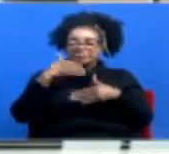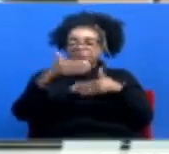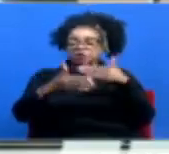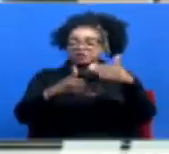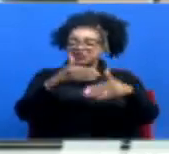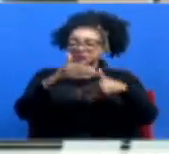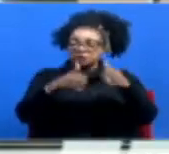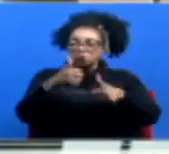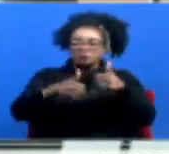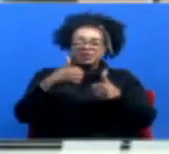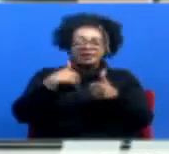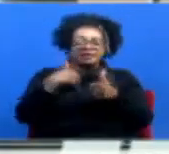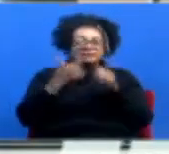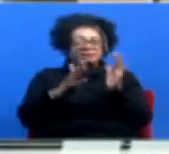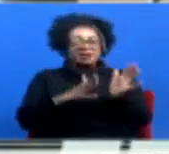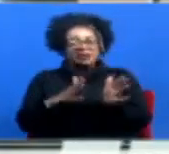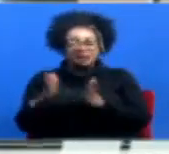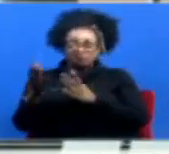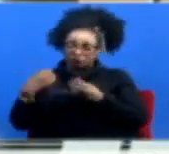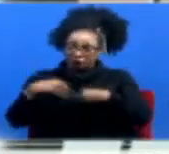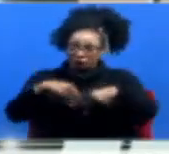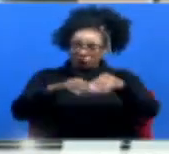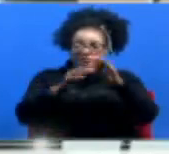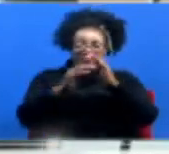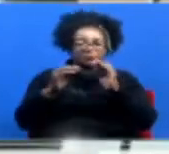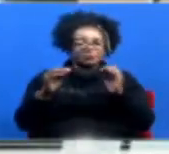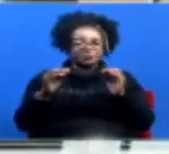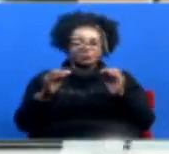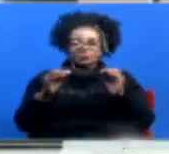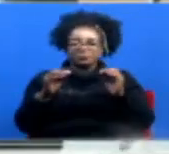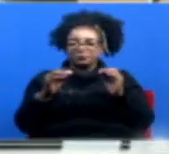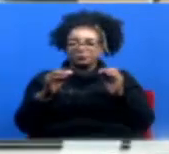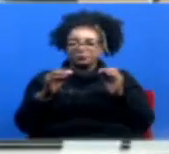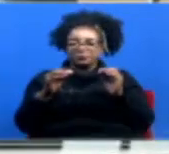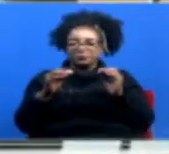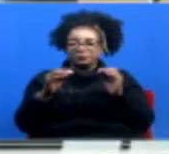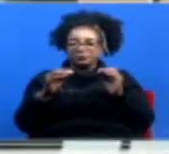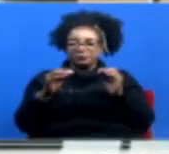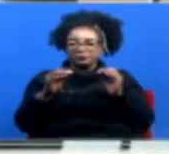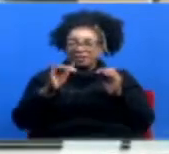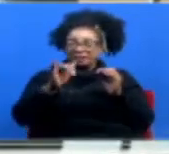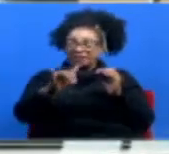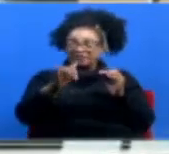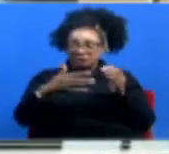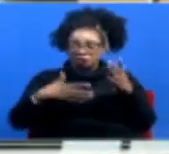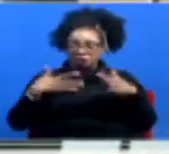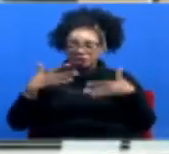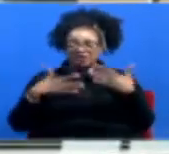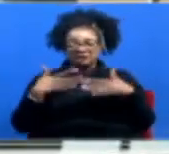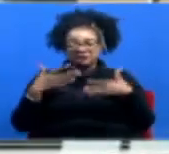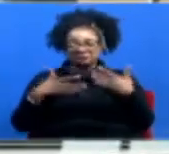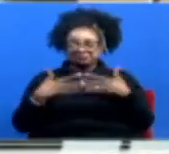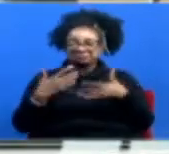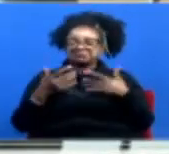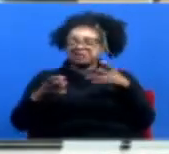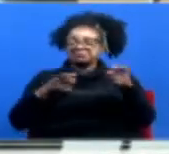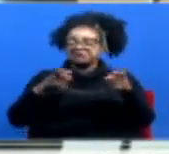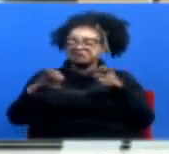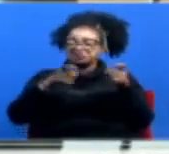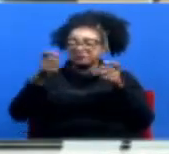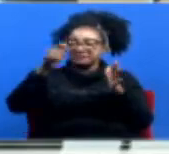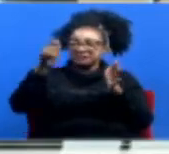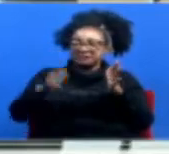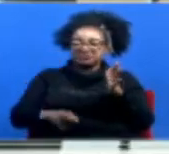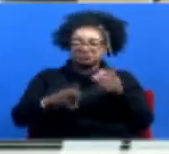no intention of pursuing to its logical conclusion. Such conduct is an affront to the administration of justice